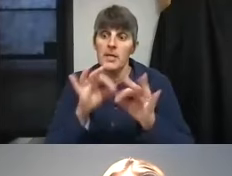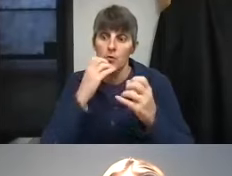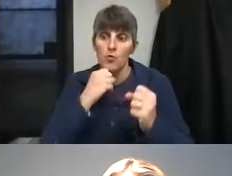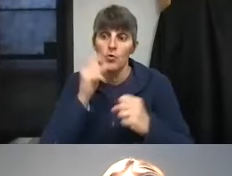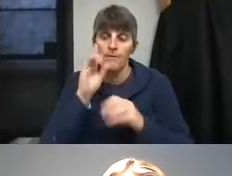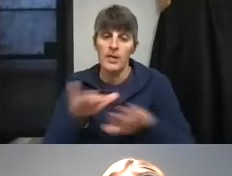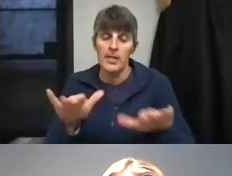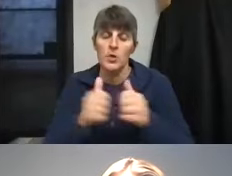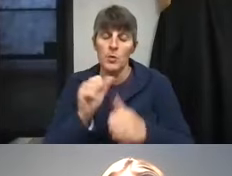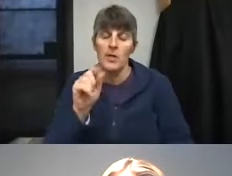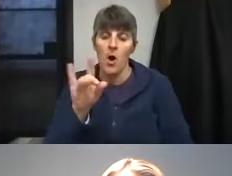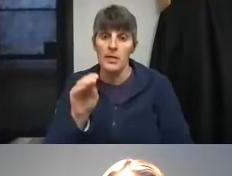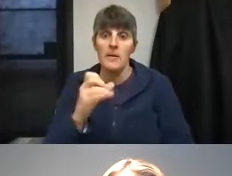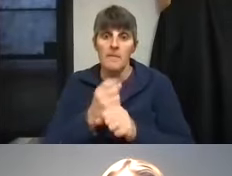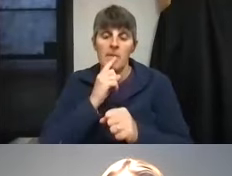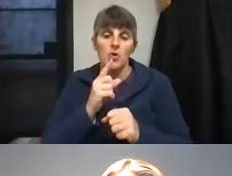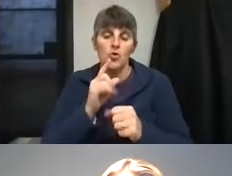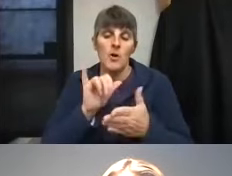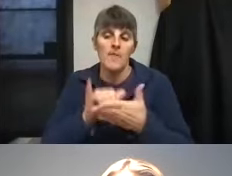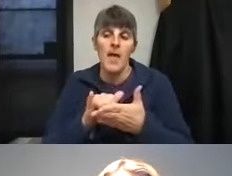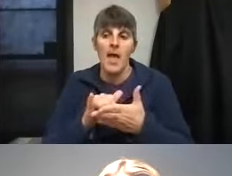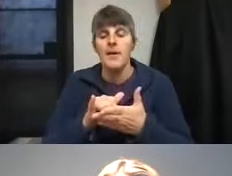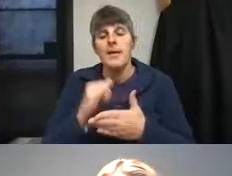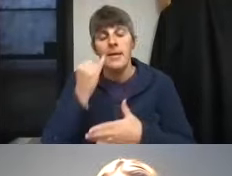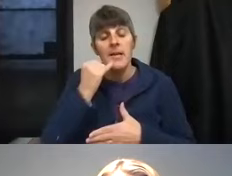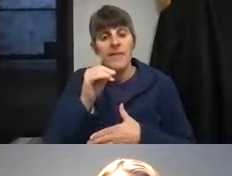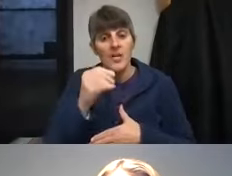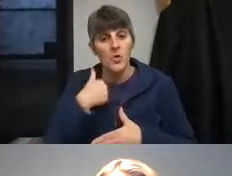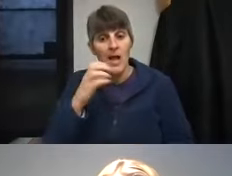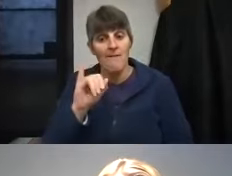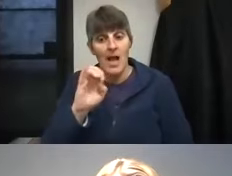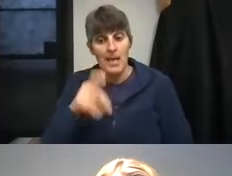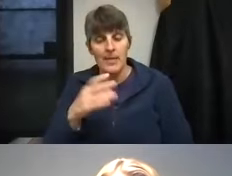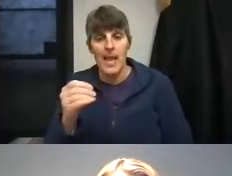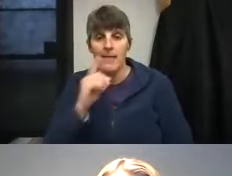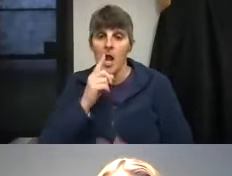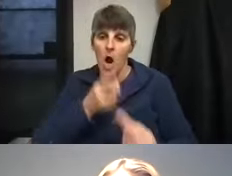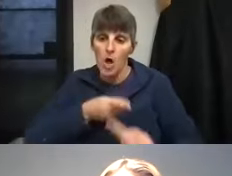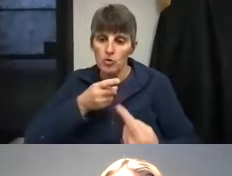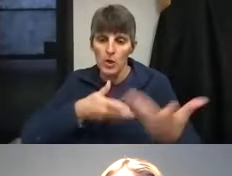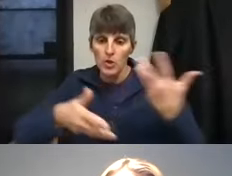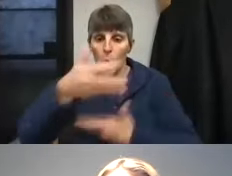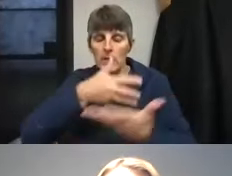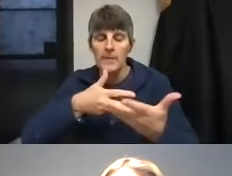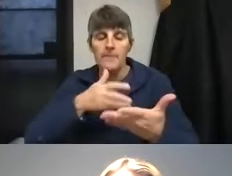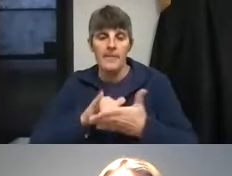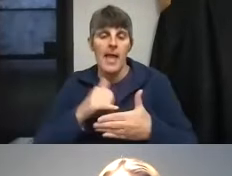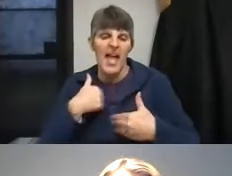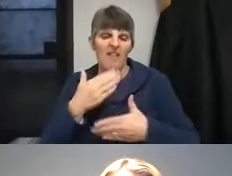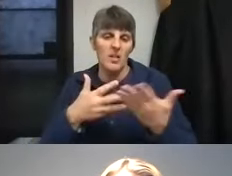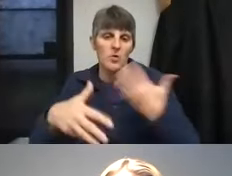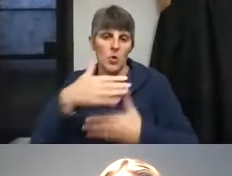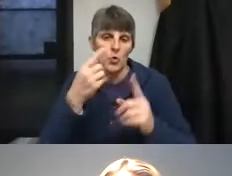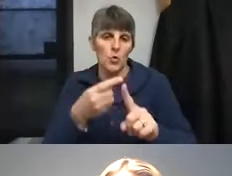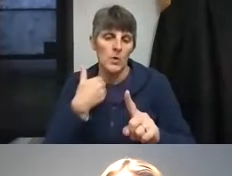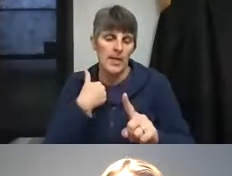for kids with autism to make sure that if they do have an IEP and they are struggling socially, that there are some social goals